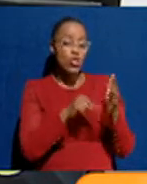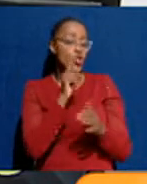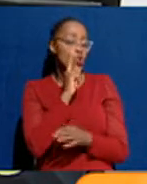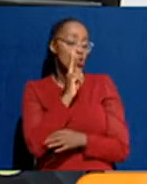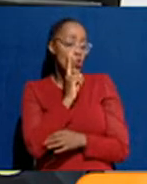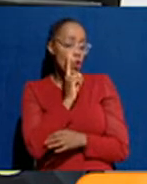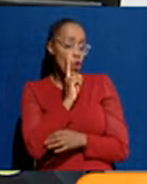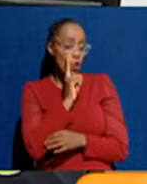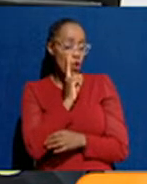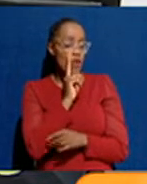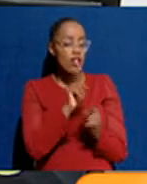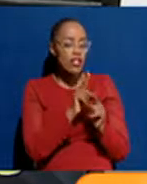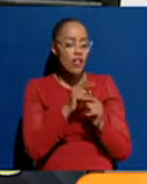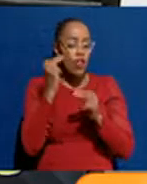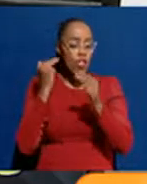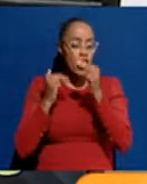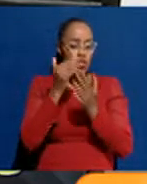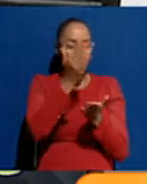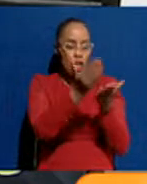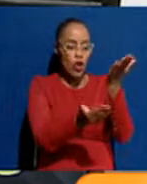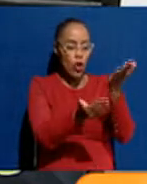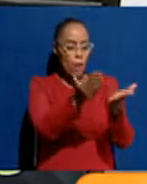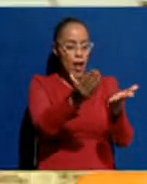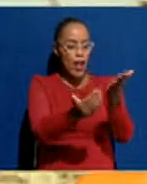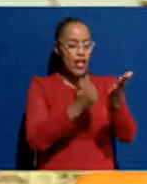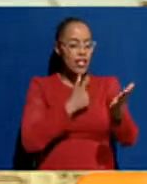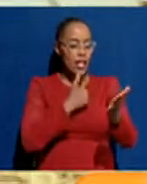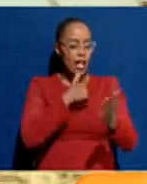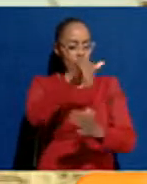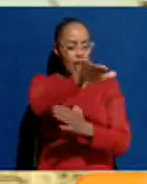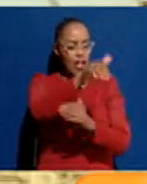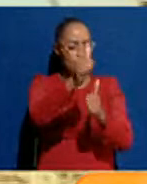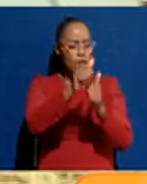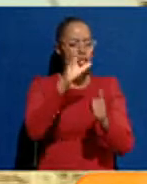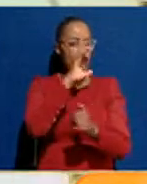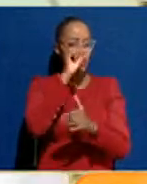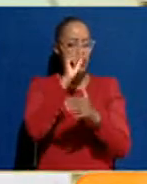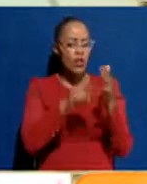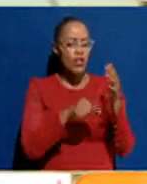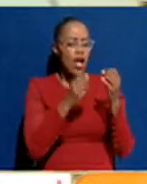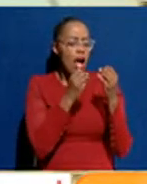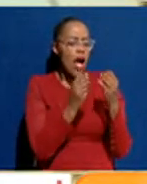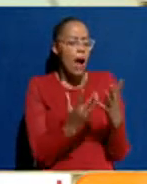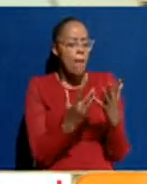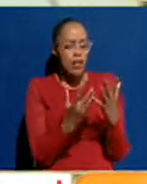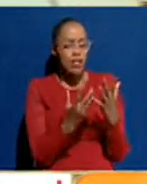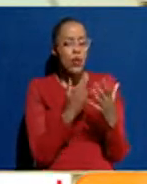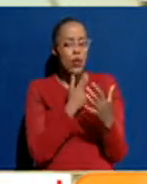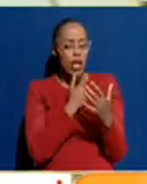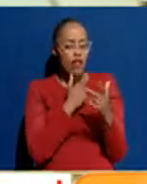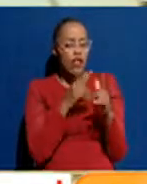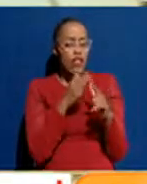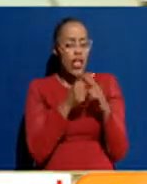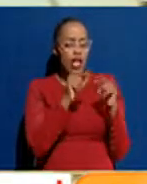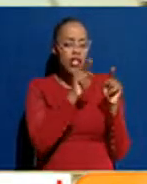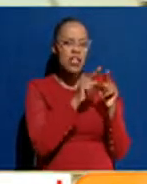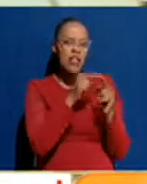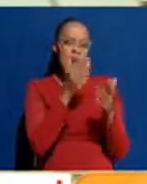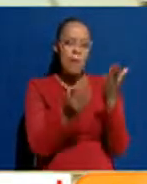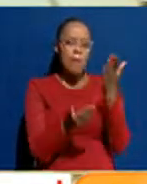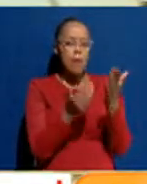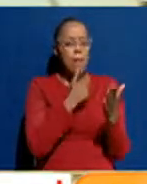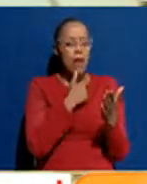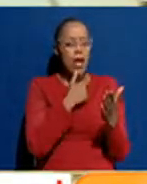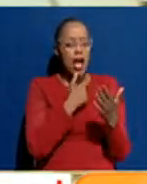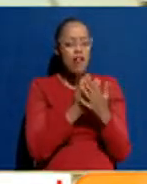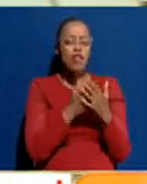based on historical patterns, they would have an assumption of how much is going to be consumed tomorrow. Mm-hmm. And maybe just for the sake of